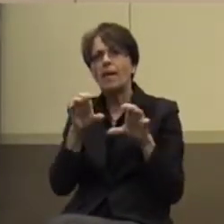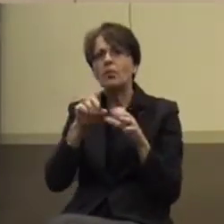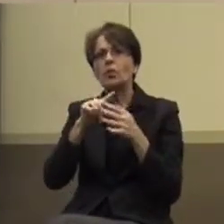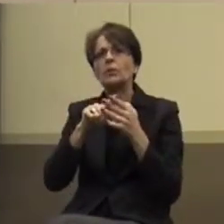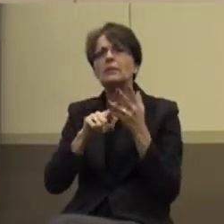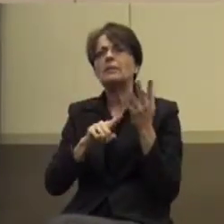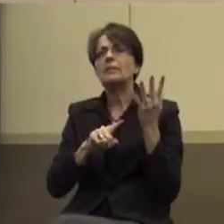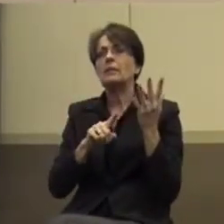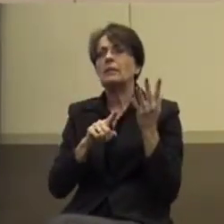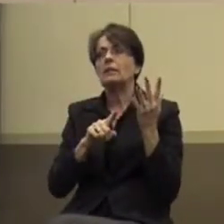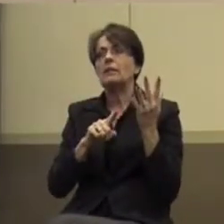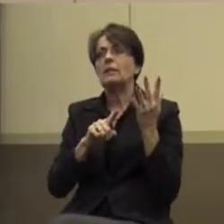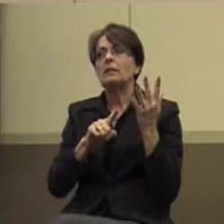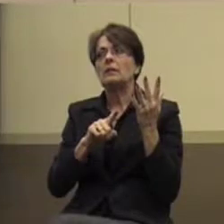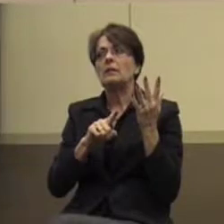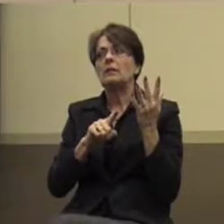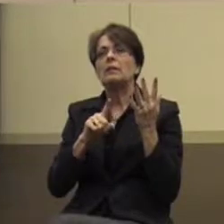behaviors and